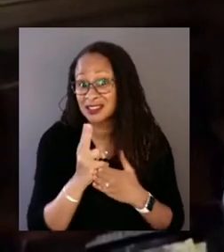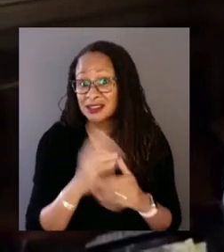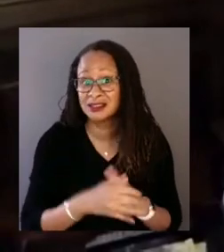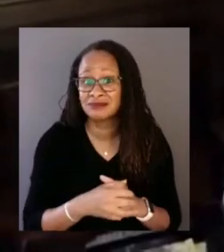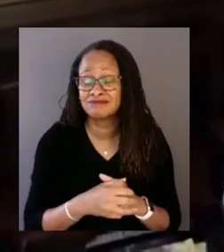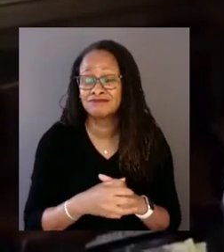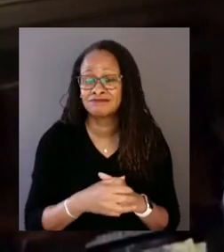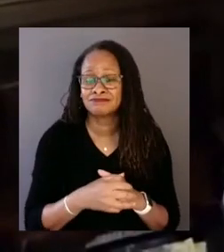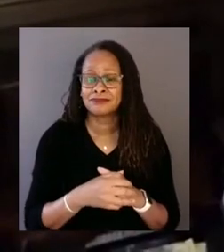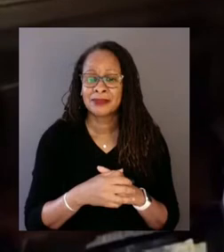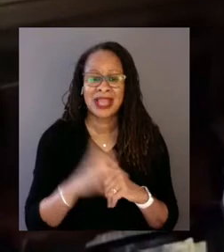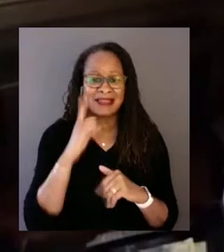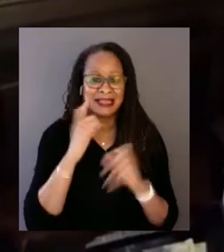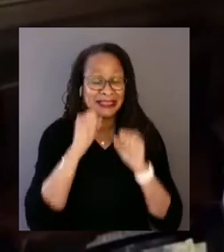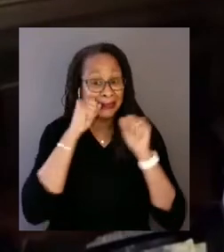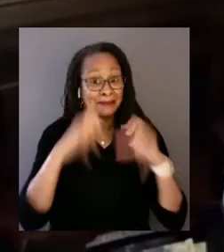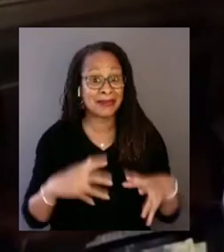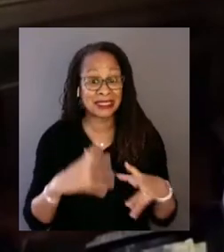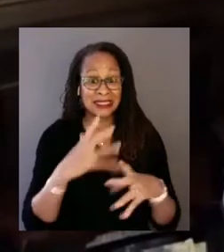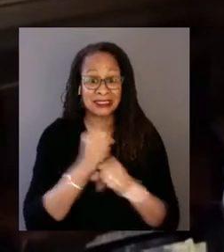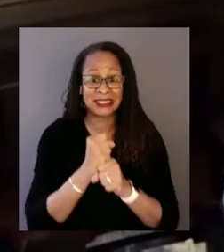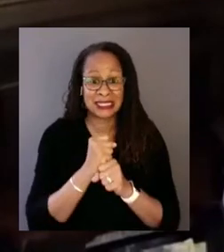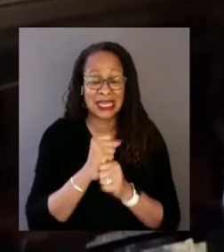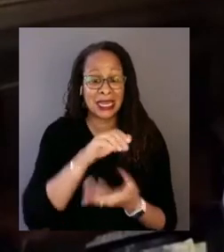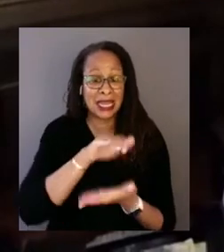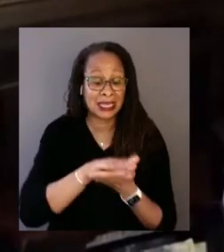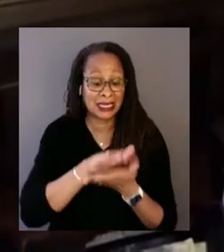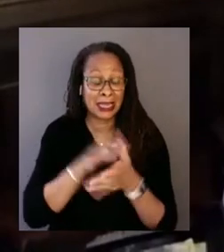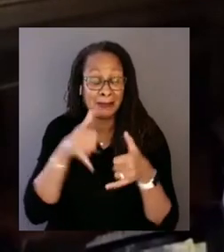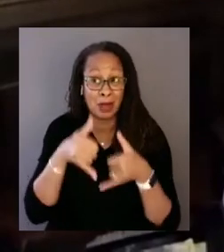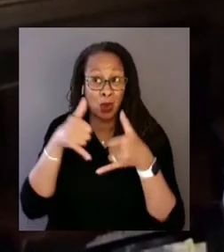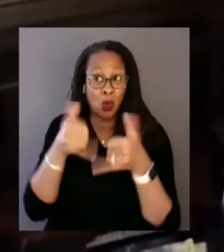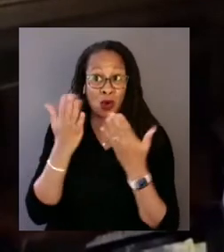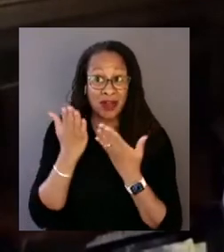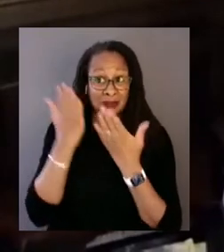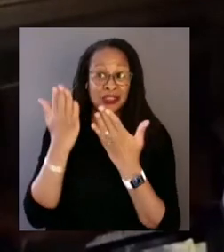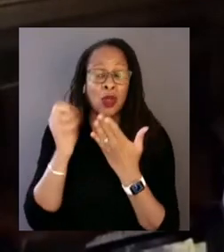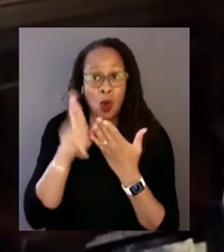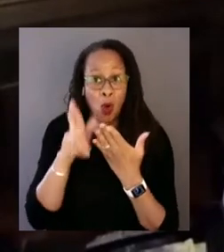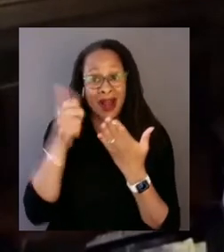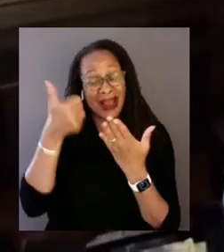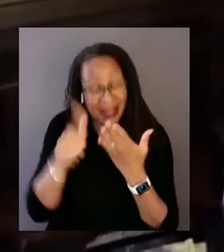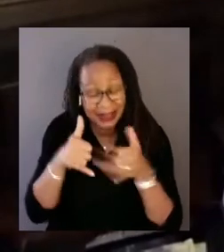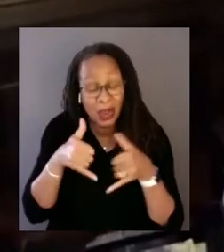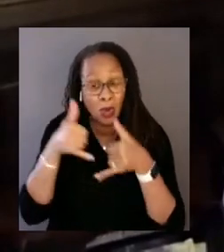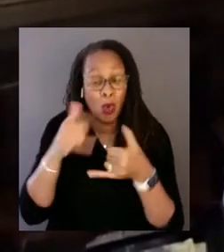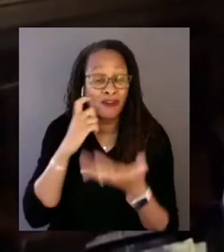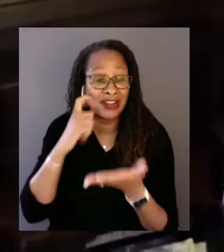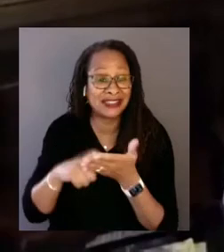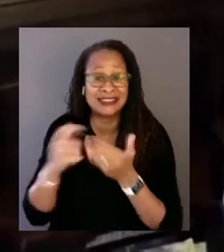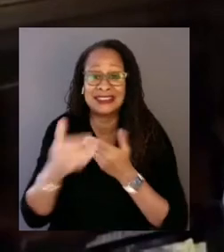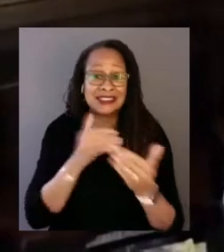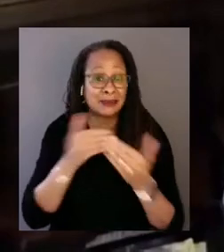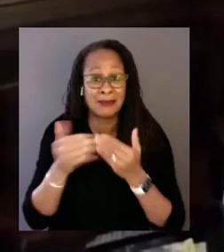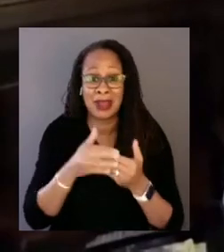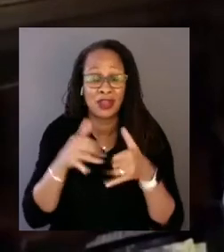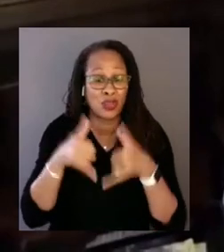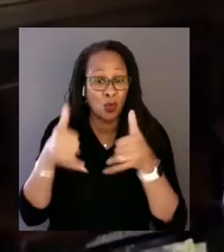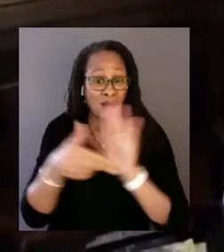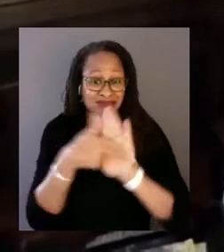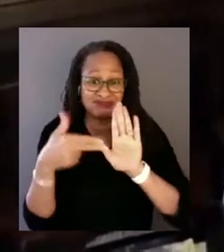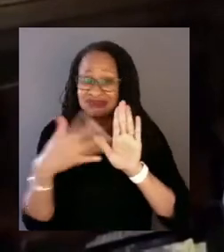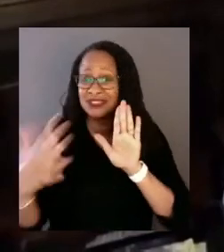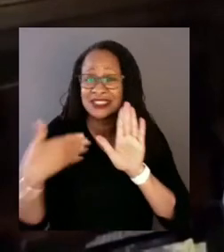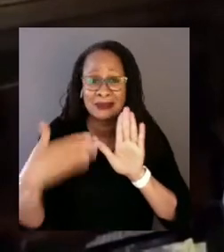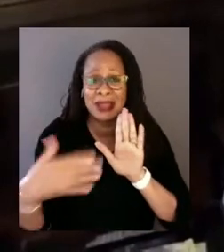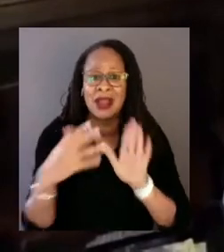it's amazing to get an Academy Award nomination or any award recognition, doesn't matter what the award is. It's always validating